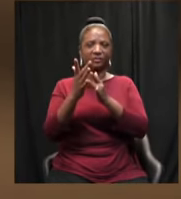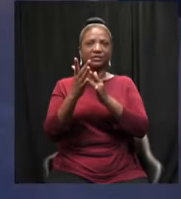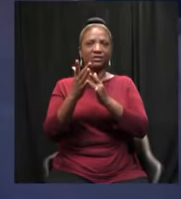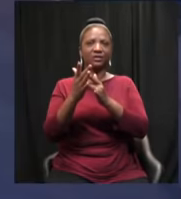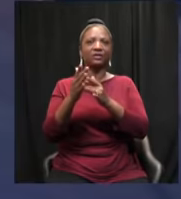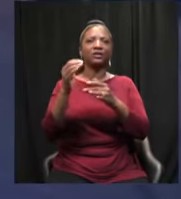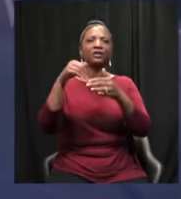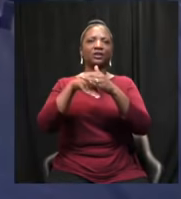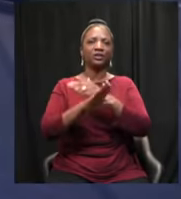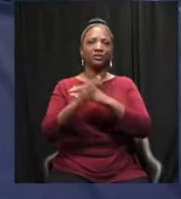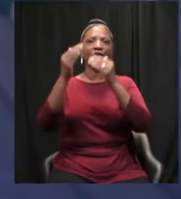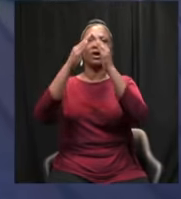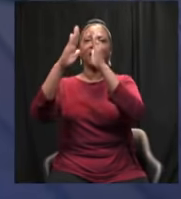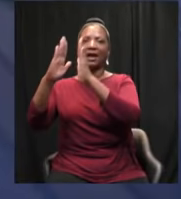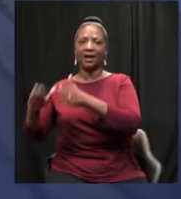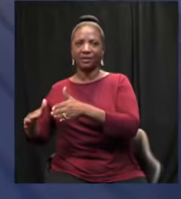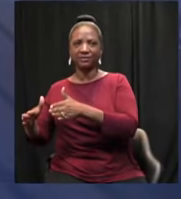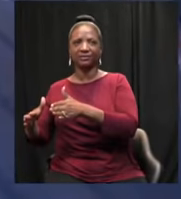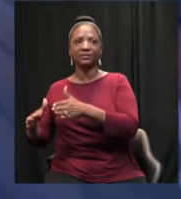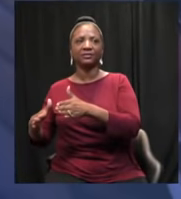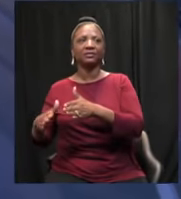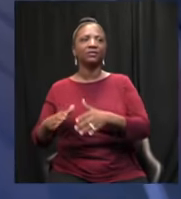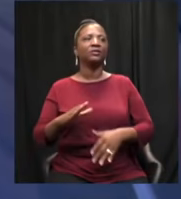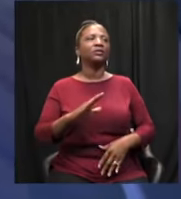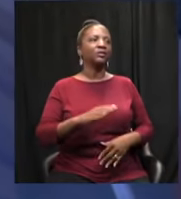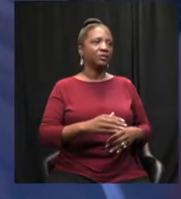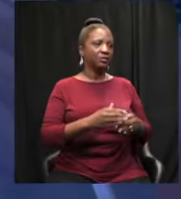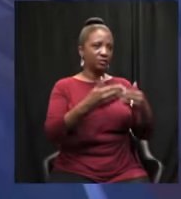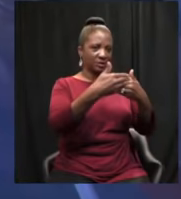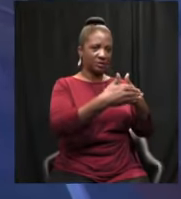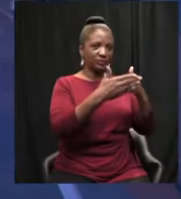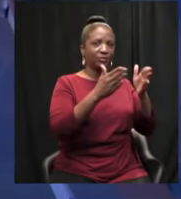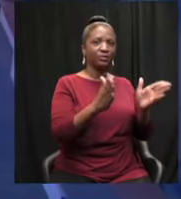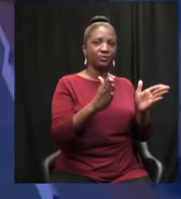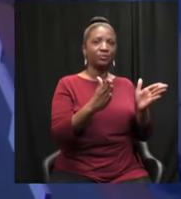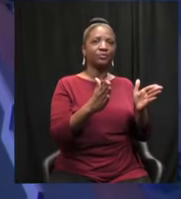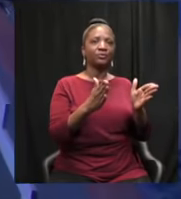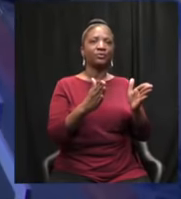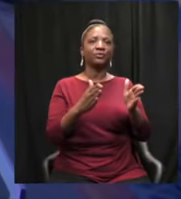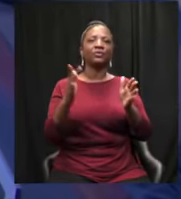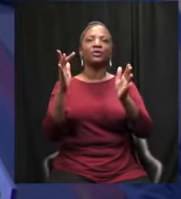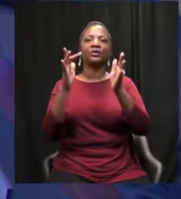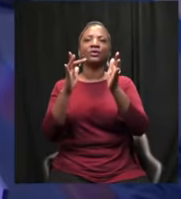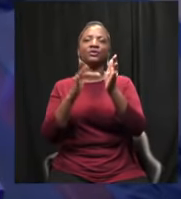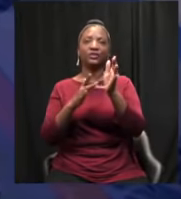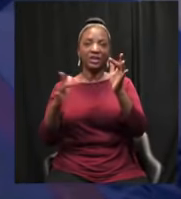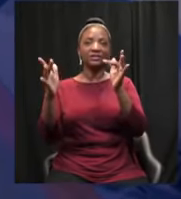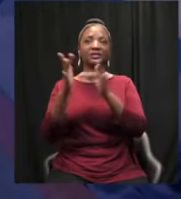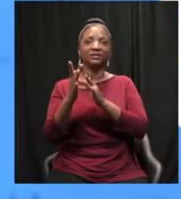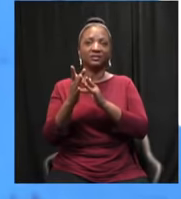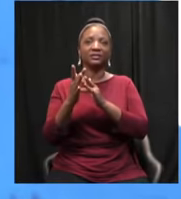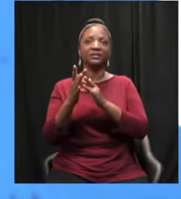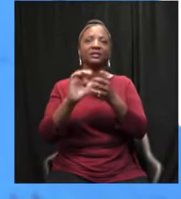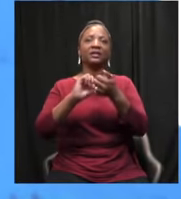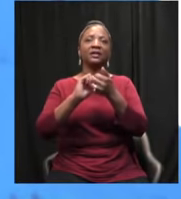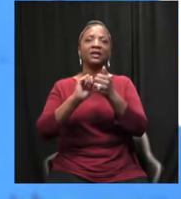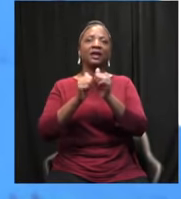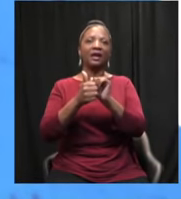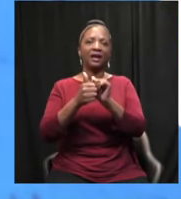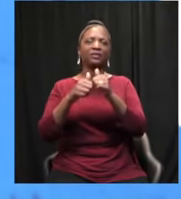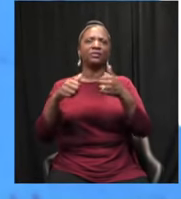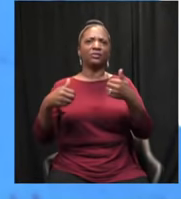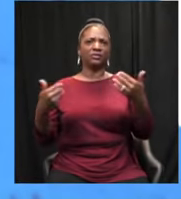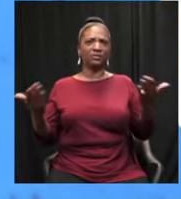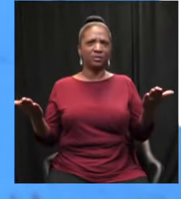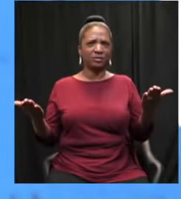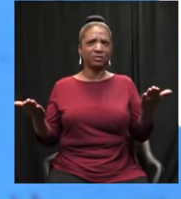house. Jesus, how did you make it? Jesus, how did you get here? Jesus, how